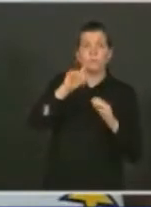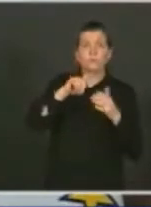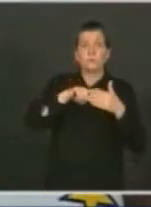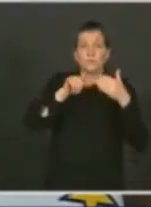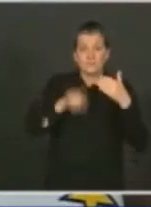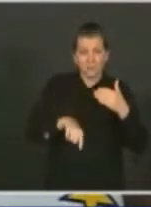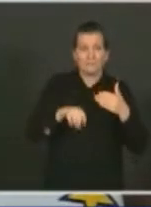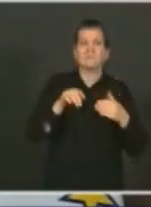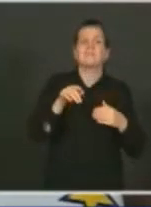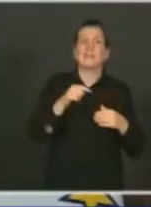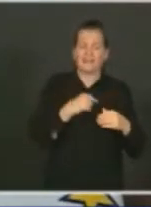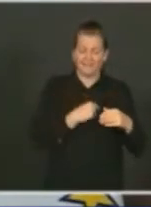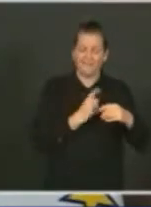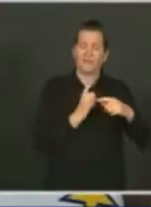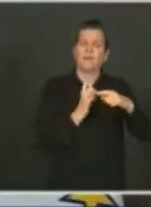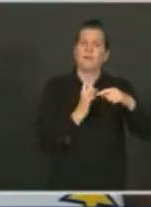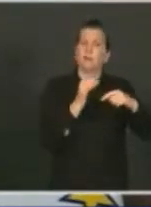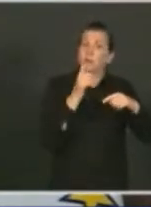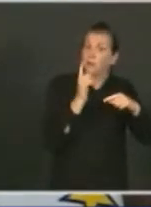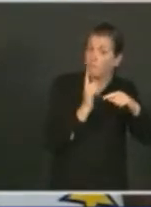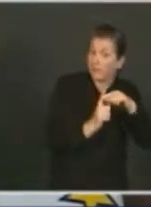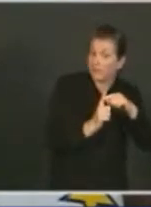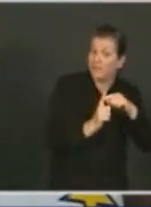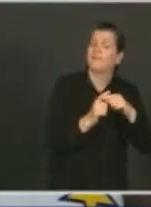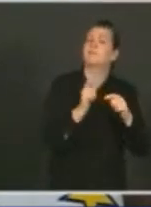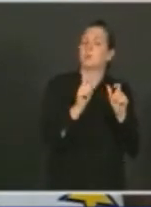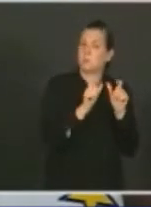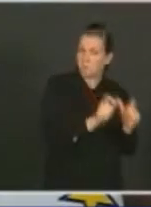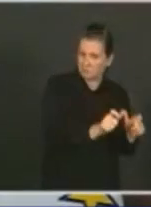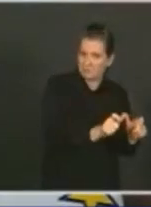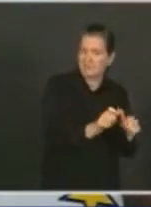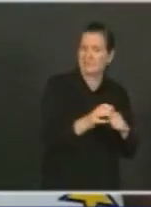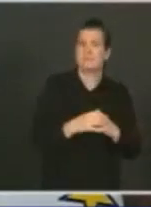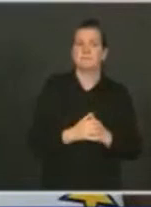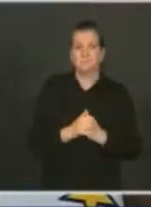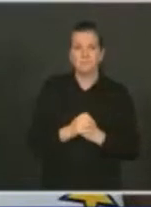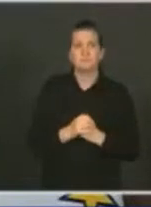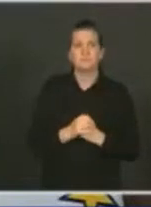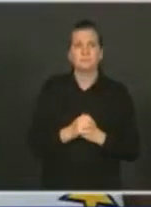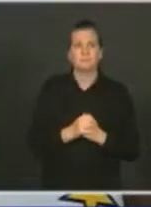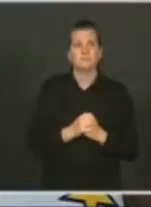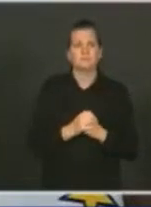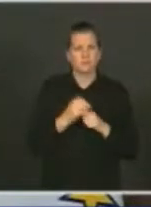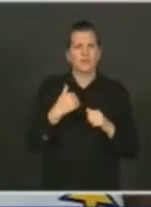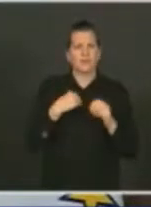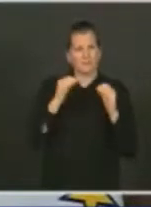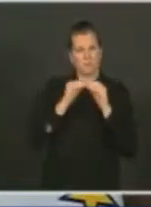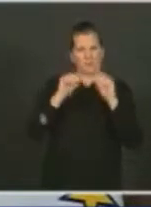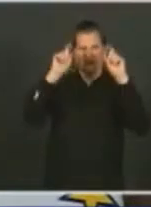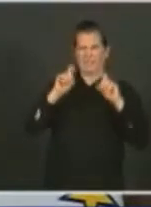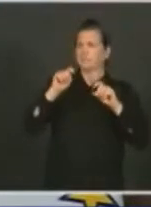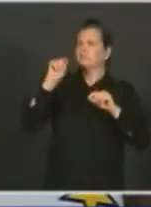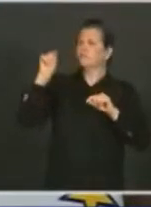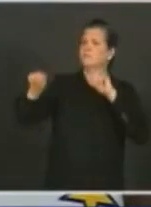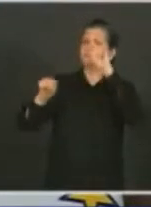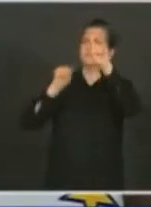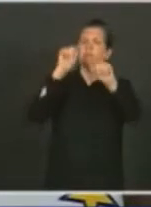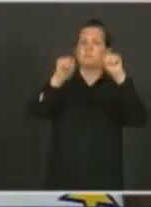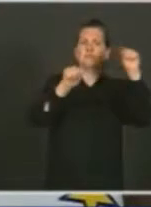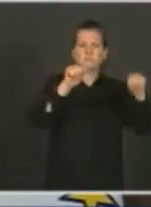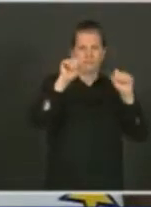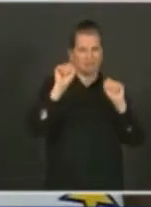continuing to make testing more accessible, testing in local health clinics, testing right into the community, testing in